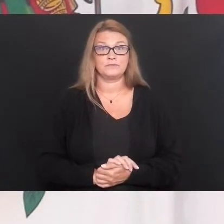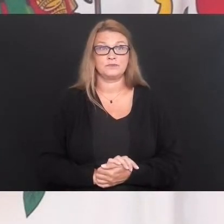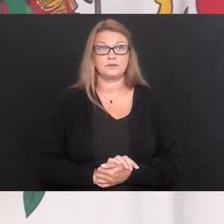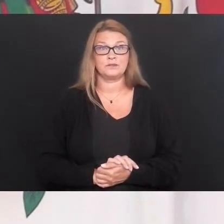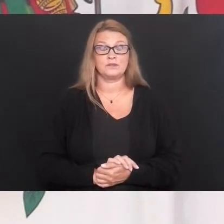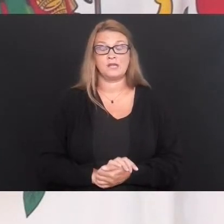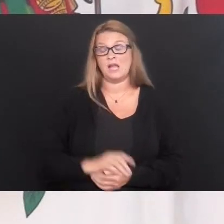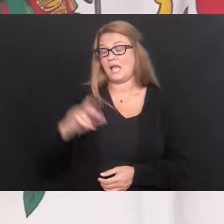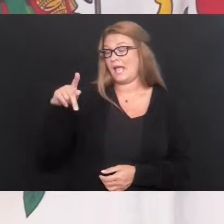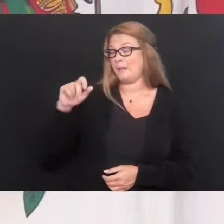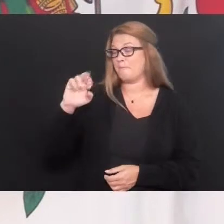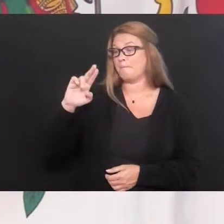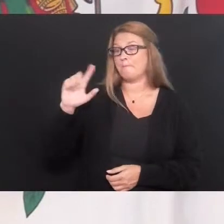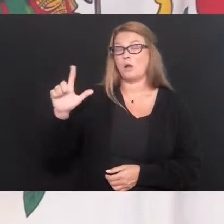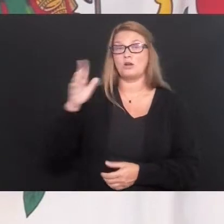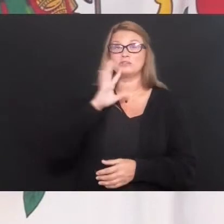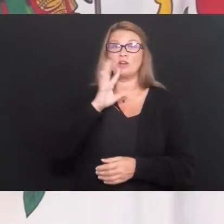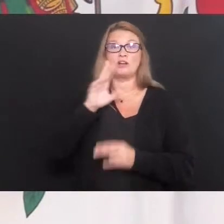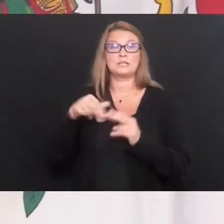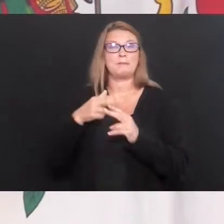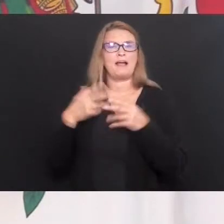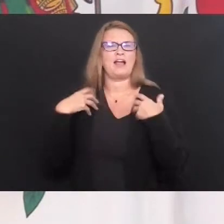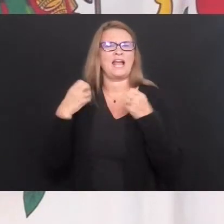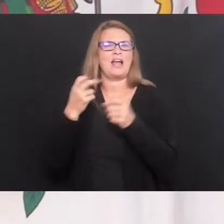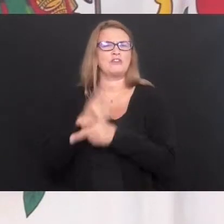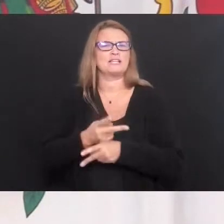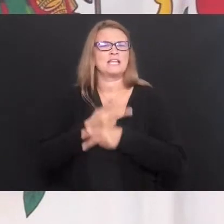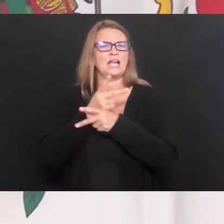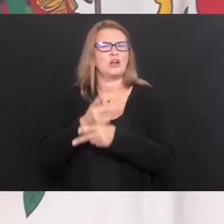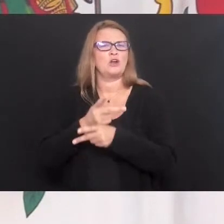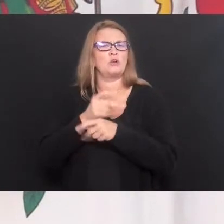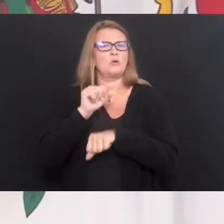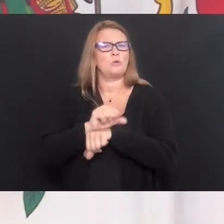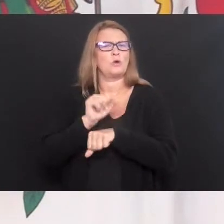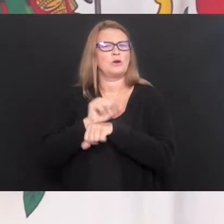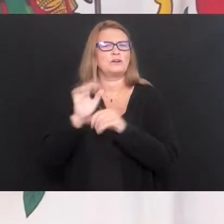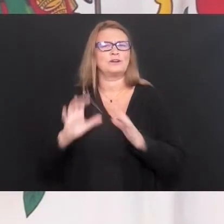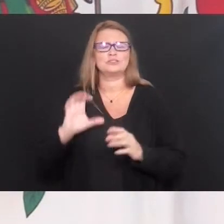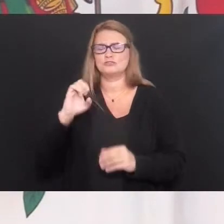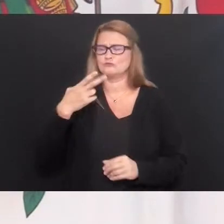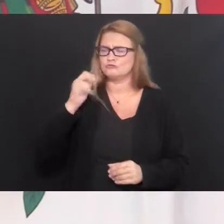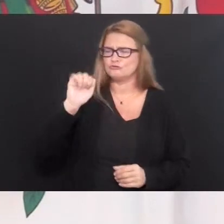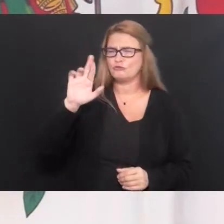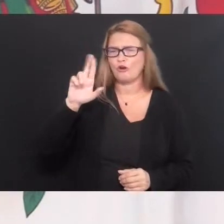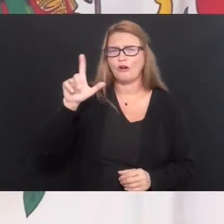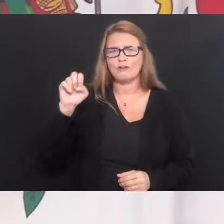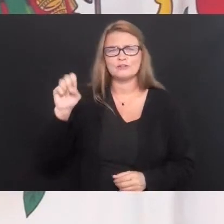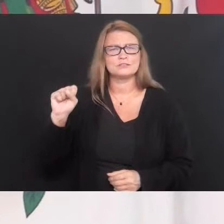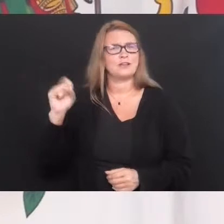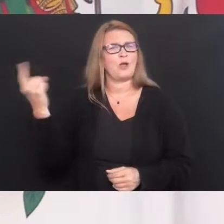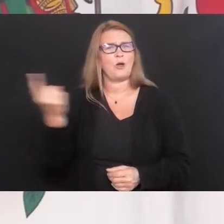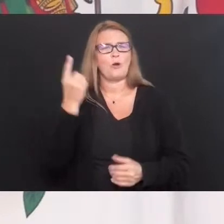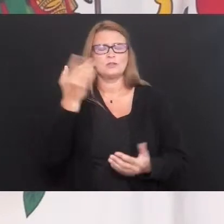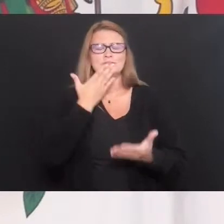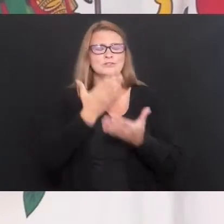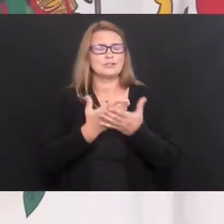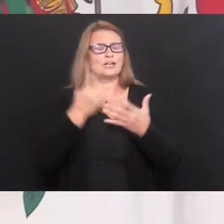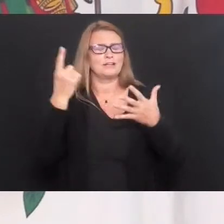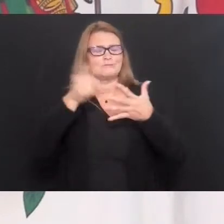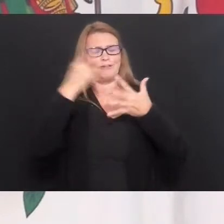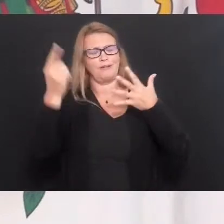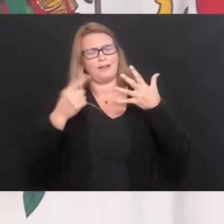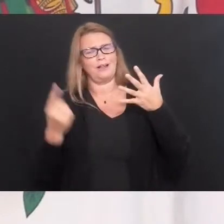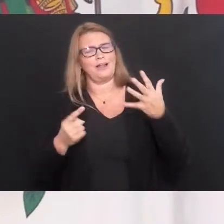brought out, you know, we have great questions from all the media. Charles is always dead on, and I'm not going to go through everybody,